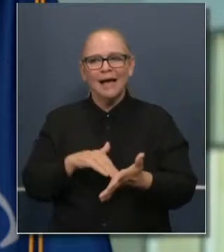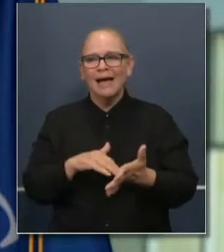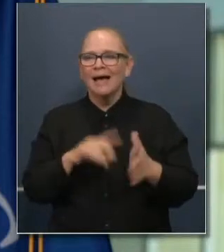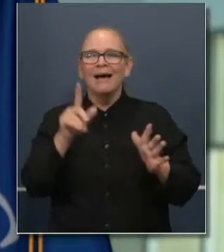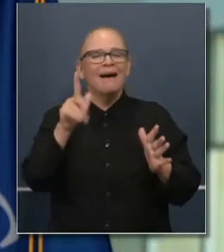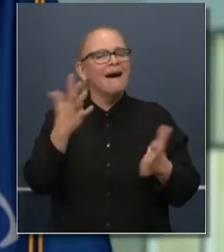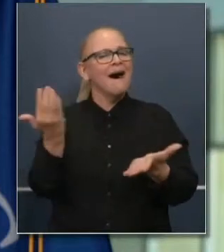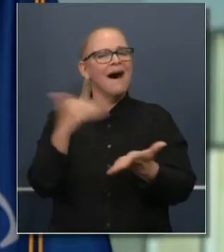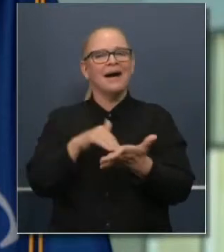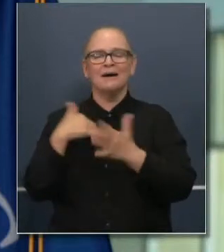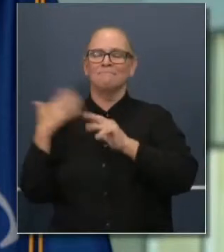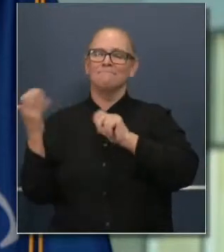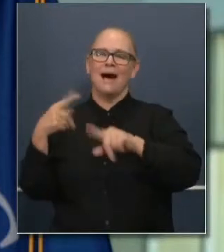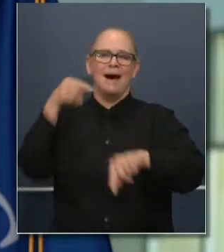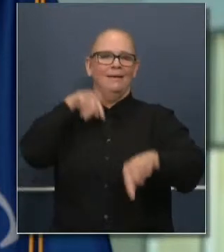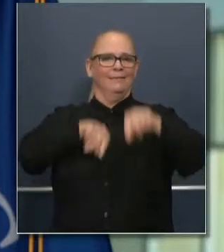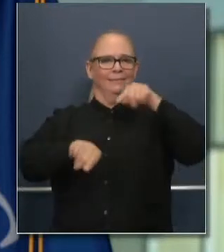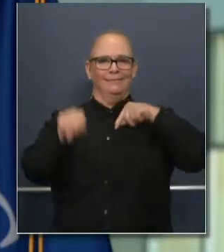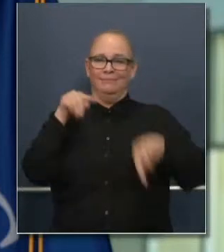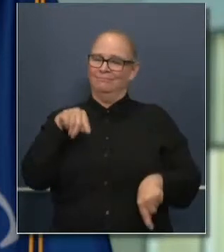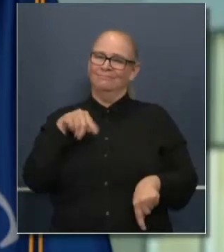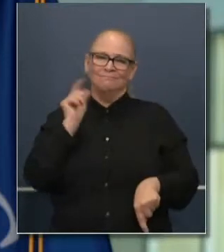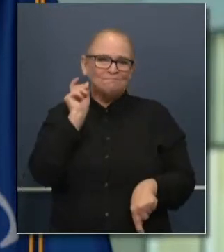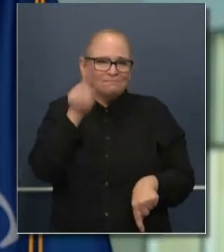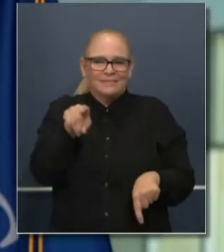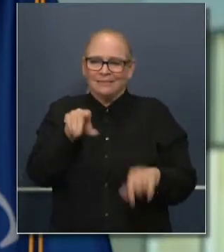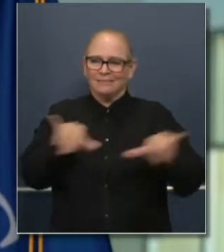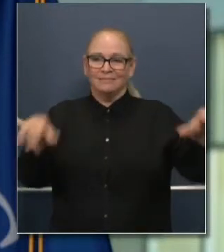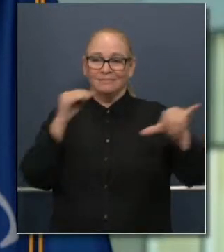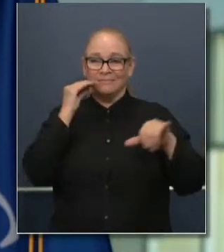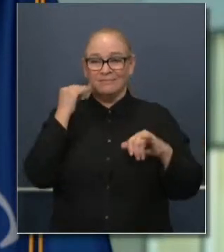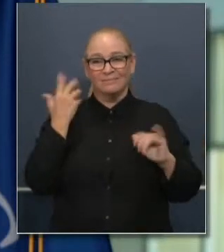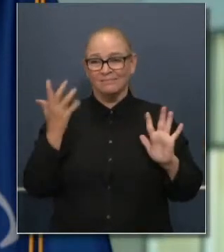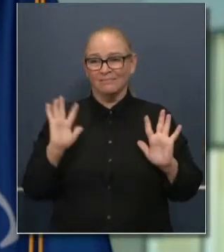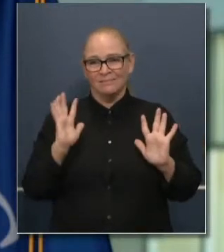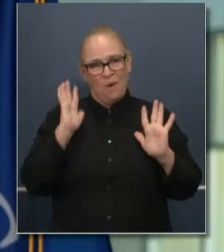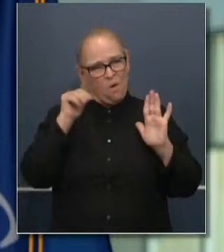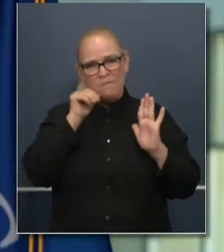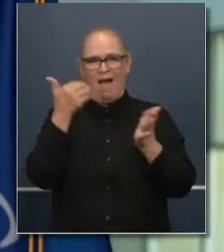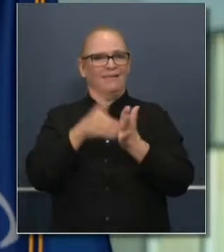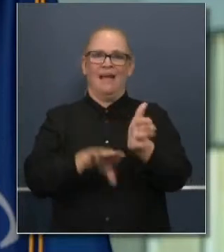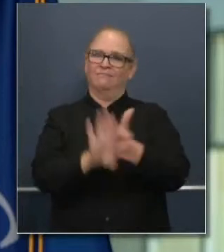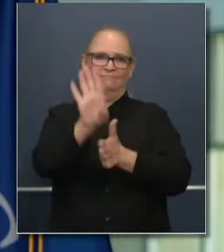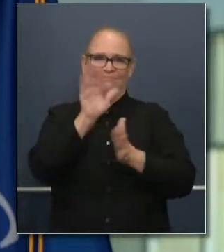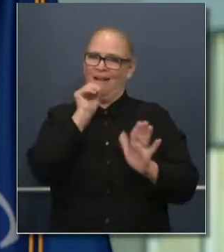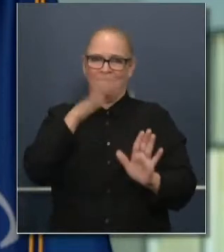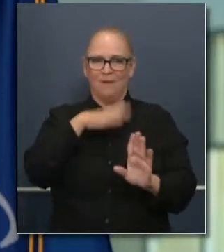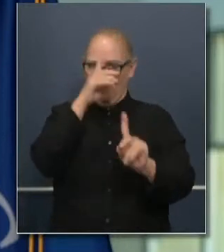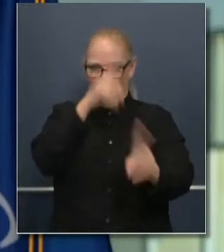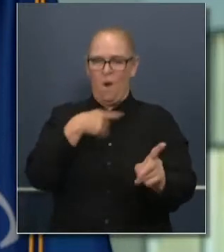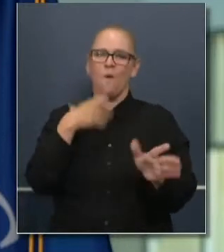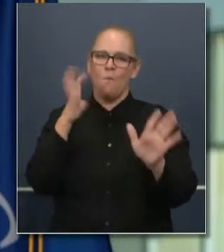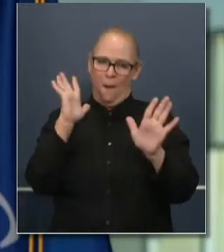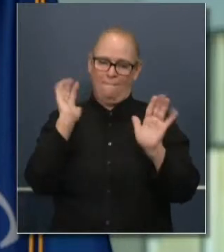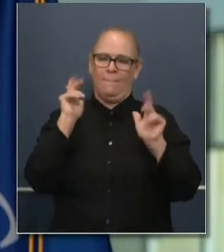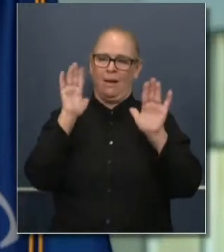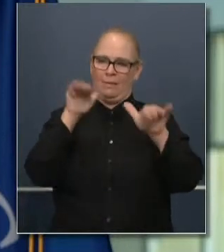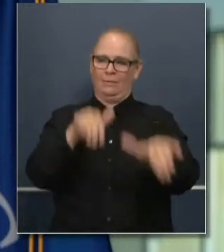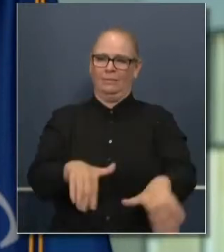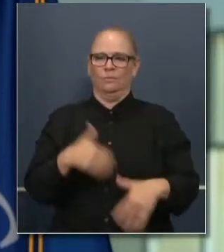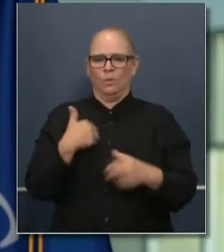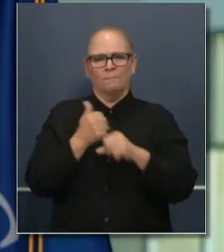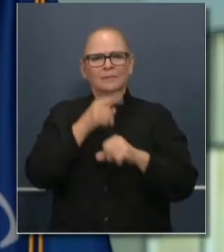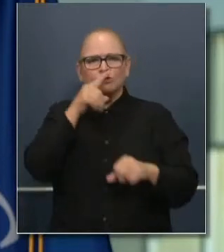So let us not make that, let's not relive that experience again as we work again our way through the